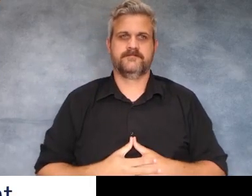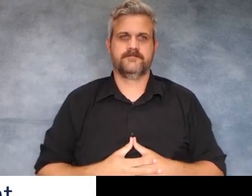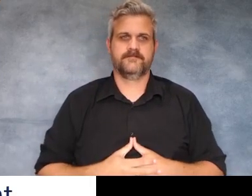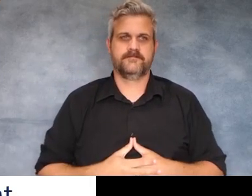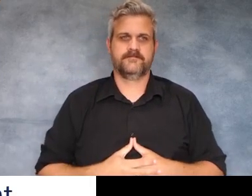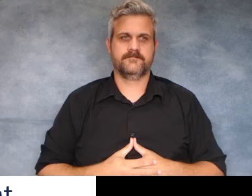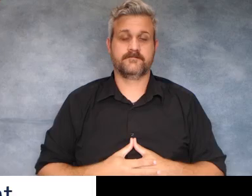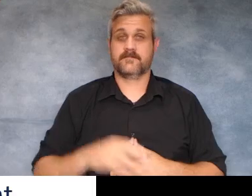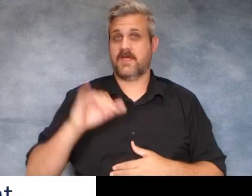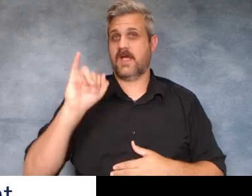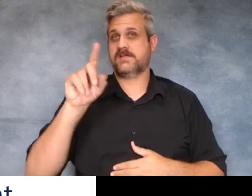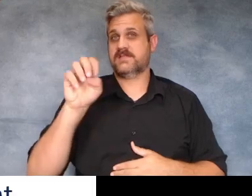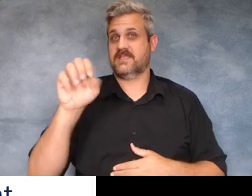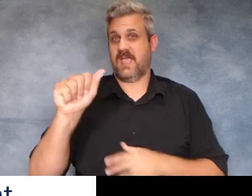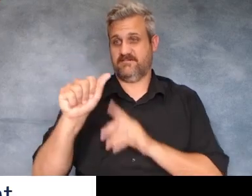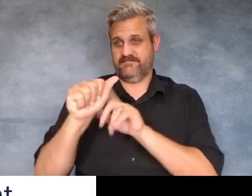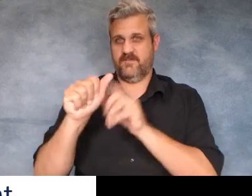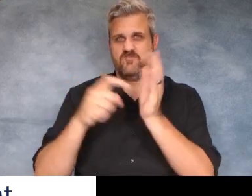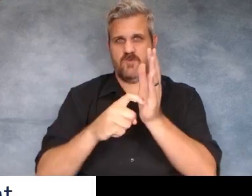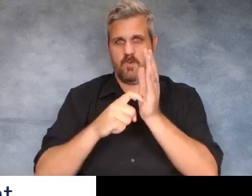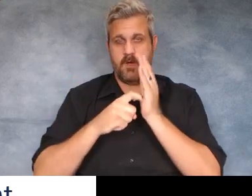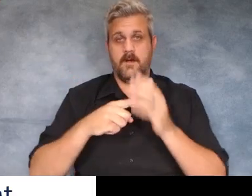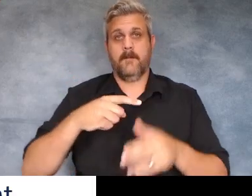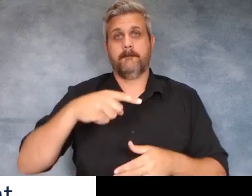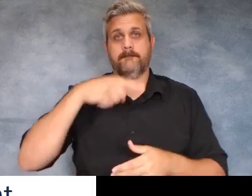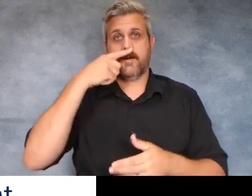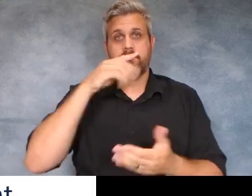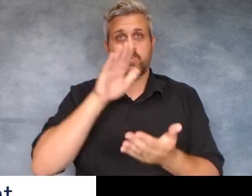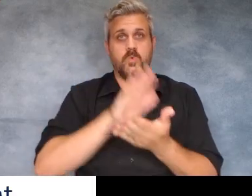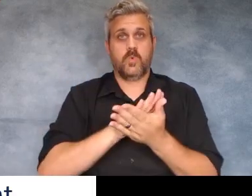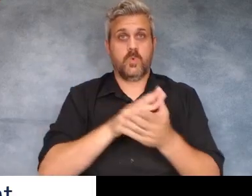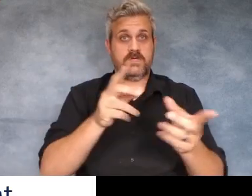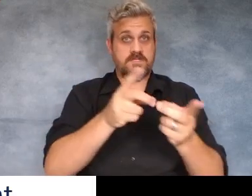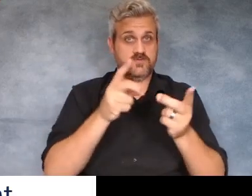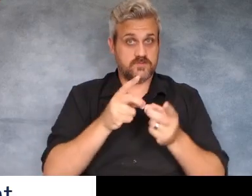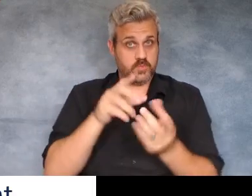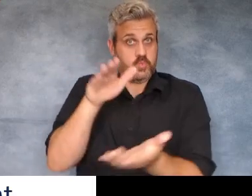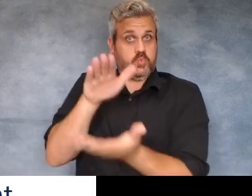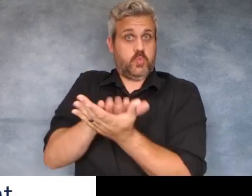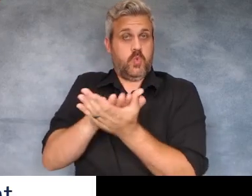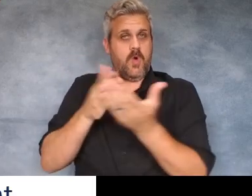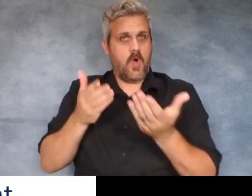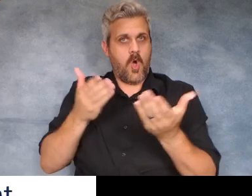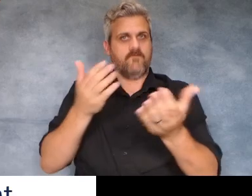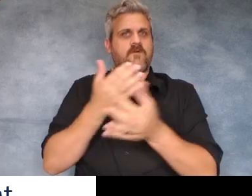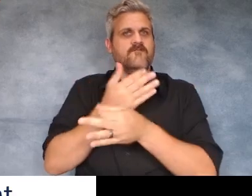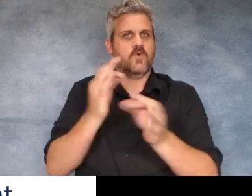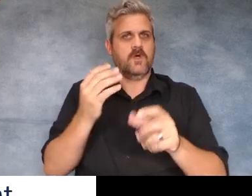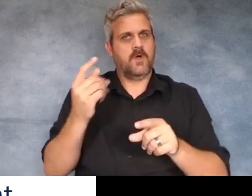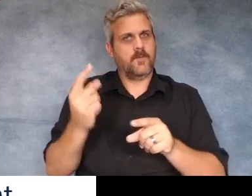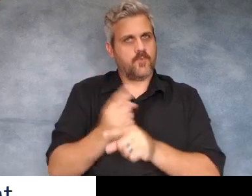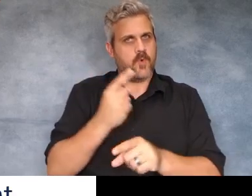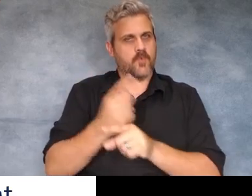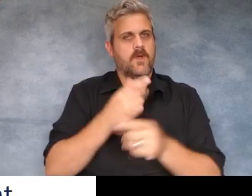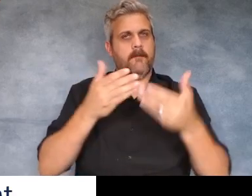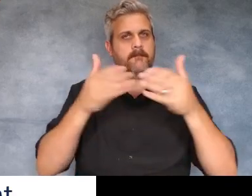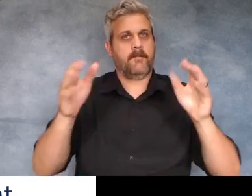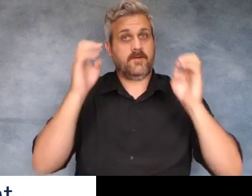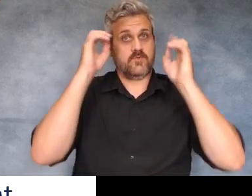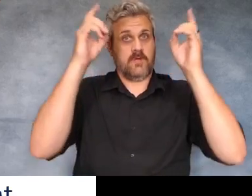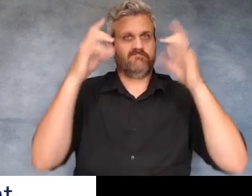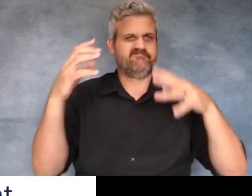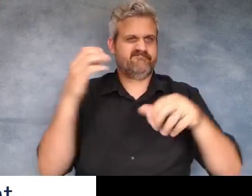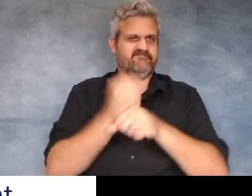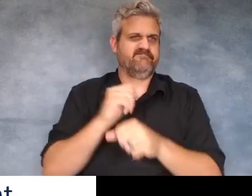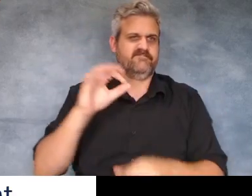The IDEA requires that public school districts and schools offer a free, appropriate public education, or FAPE,